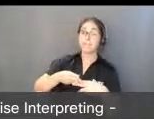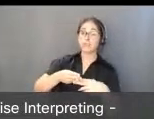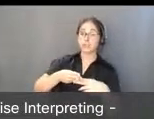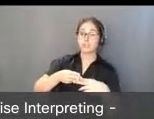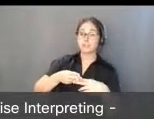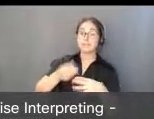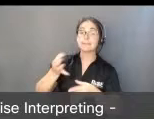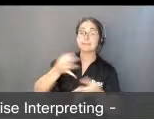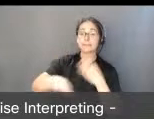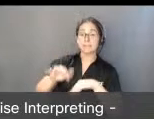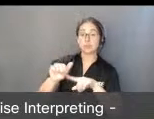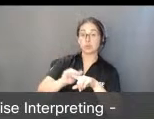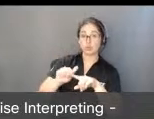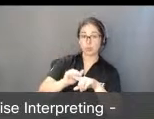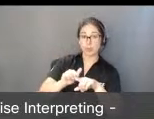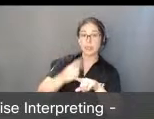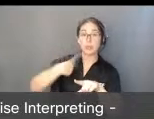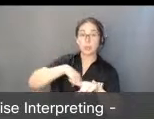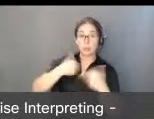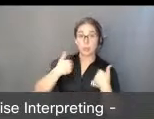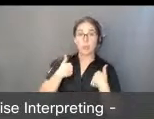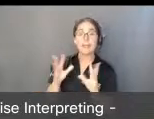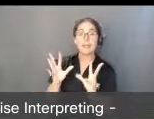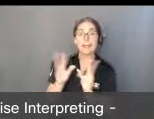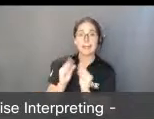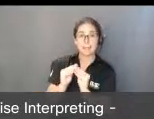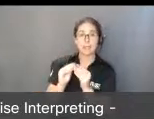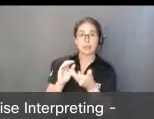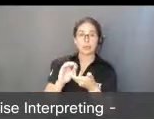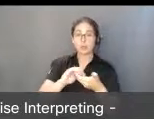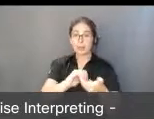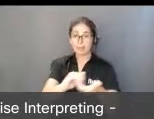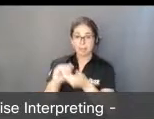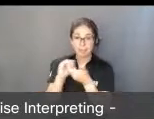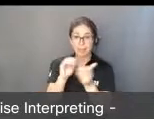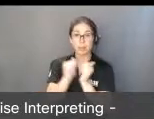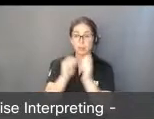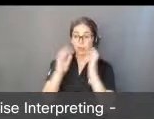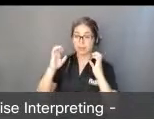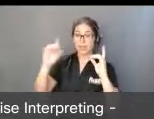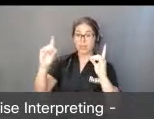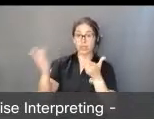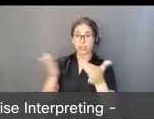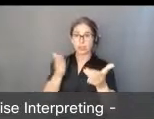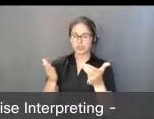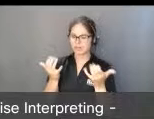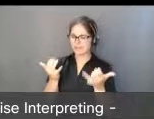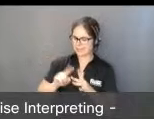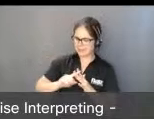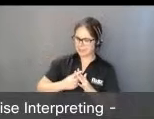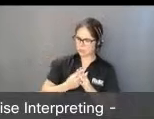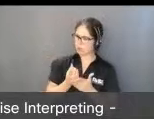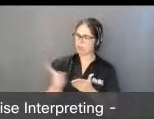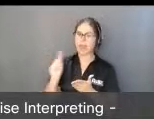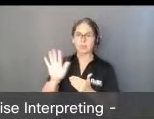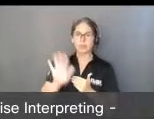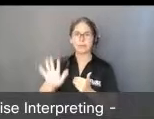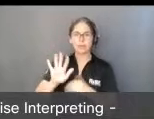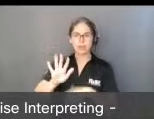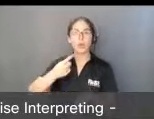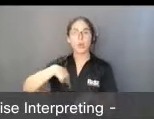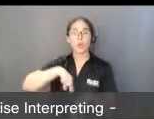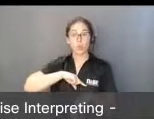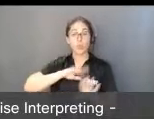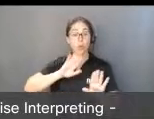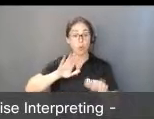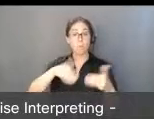had a meeting to collaborate with Ed Services last week, or at the beginning of this week. We're dividing our substitutes